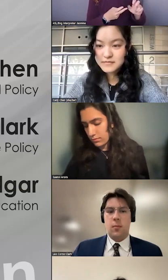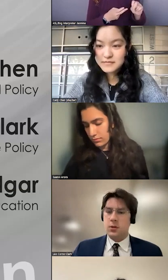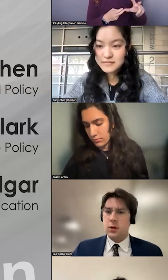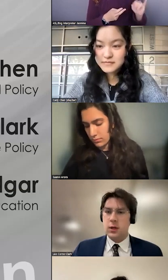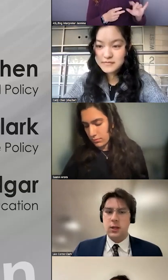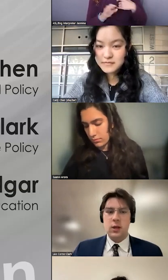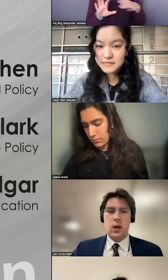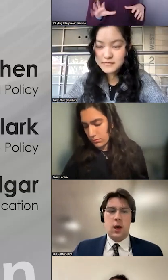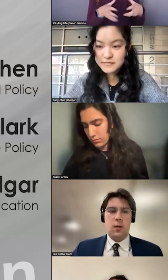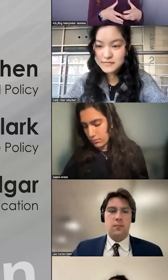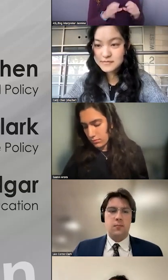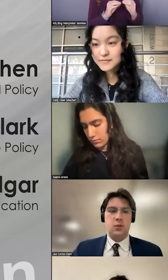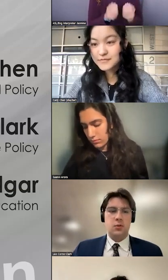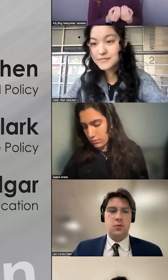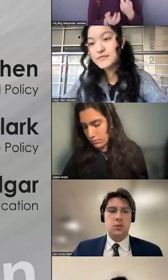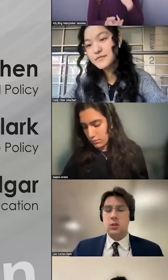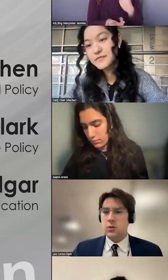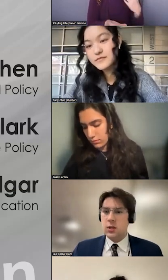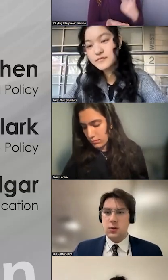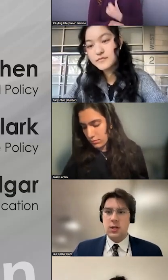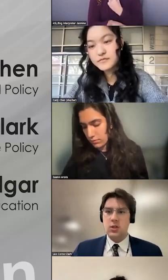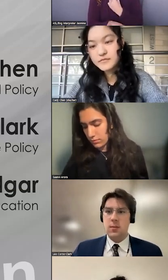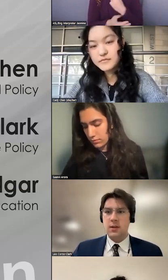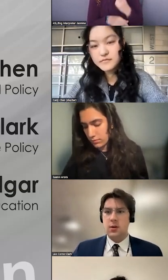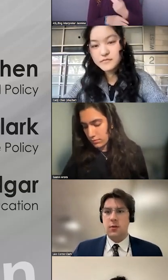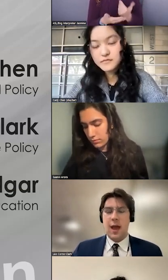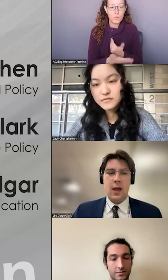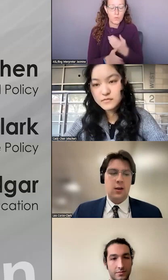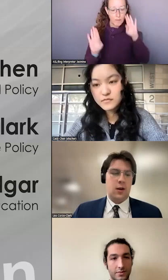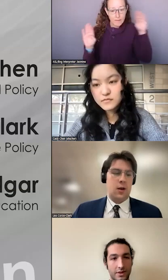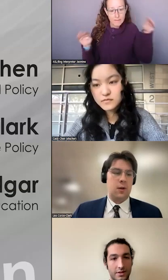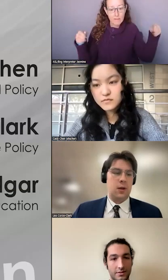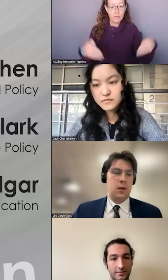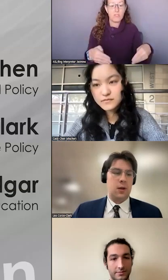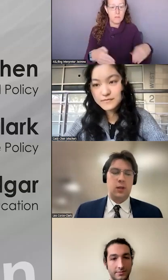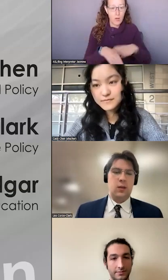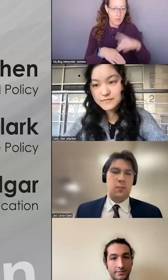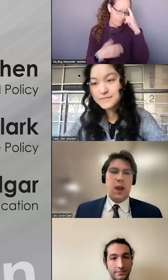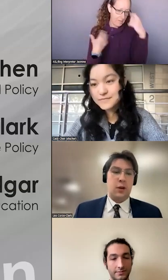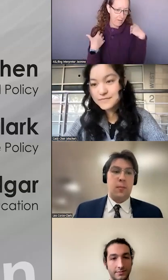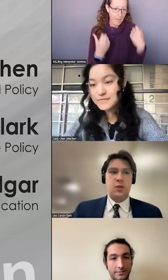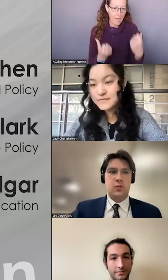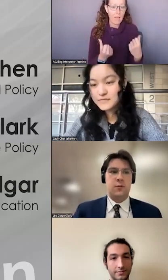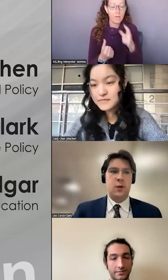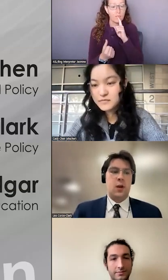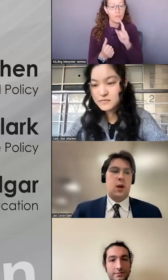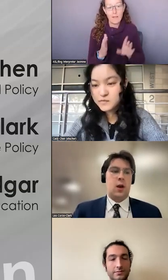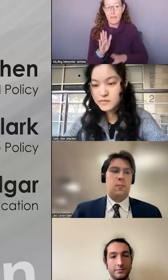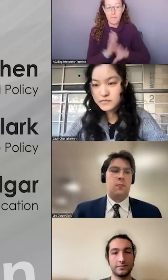great opportunity to use the new attention that mental health had to really pioneer a bunch